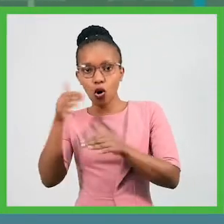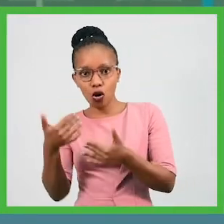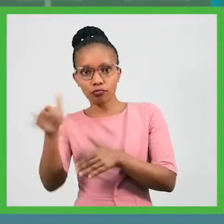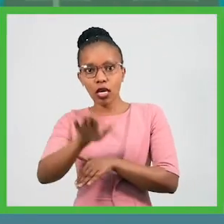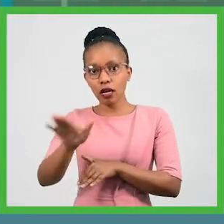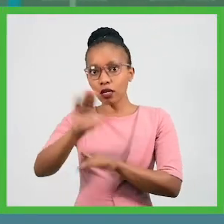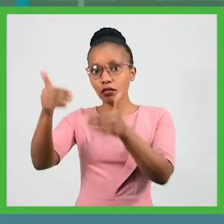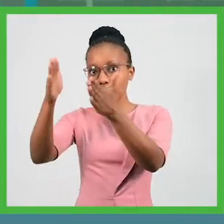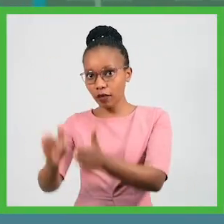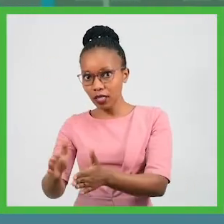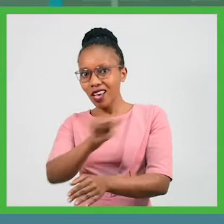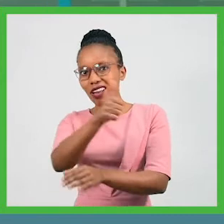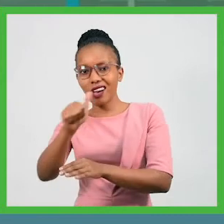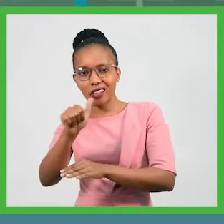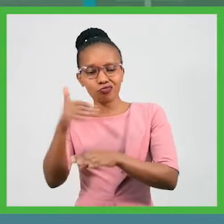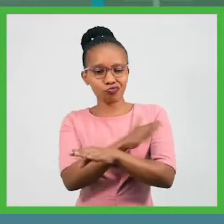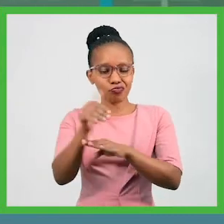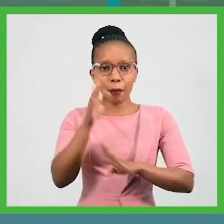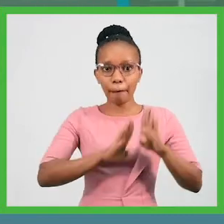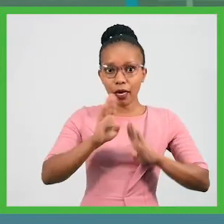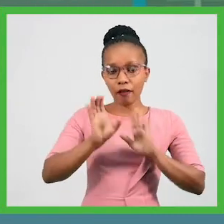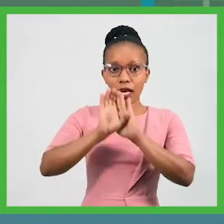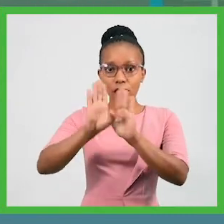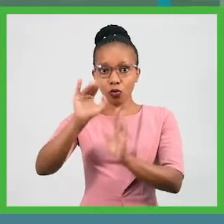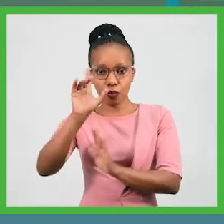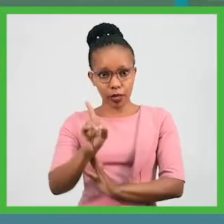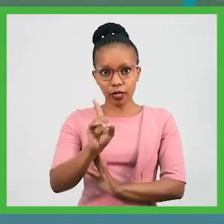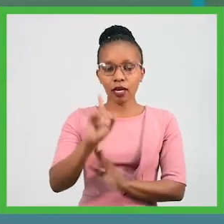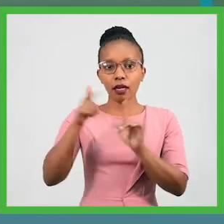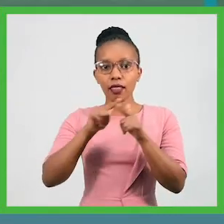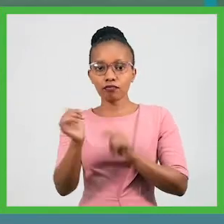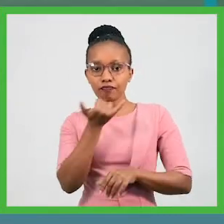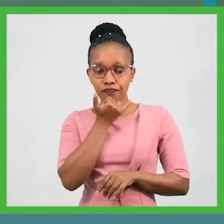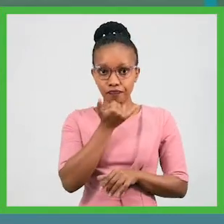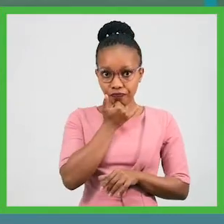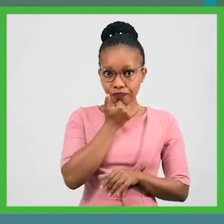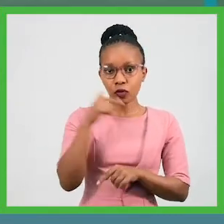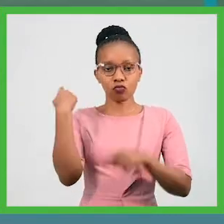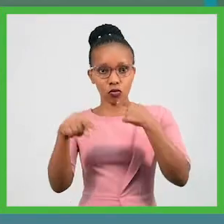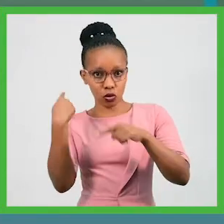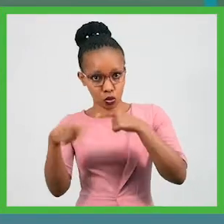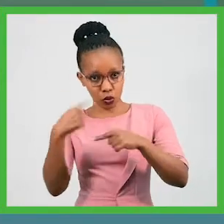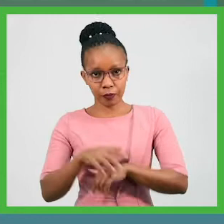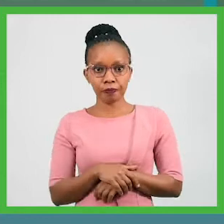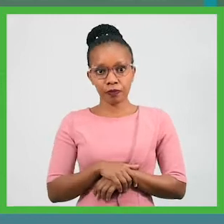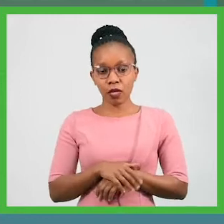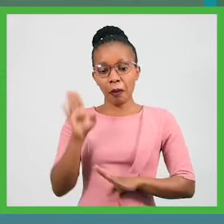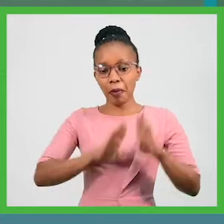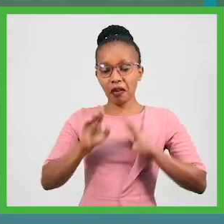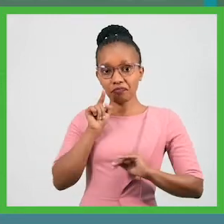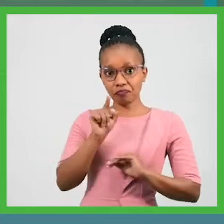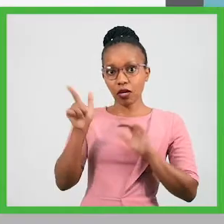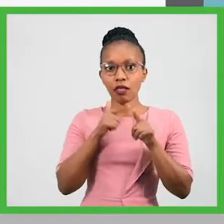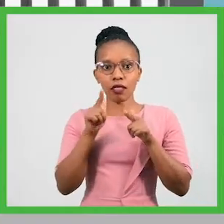of supply, and other cartel behavior, such as bid rigging, are regarded as harmful to competition. Such conducts threaten